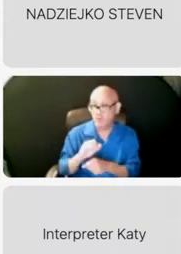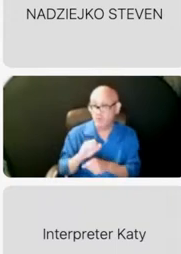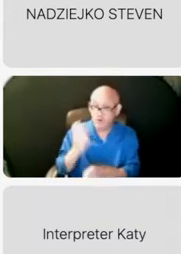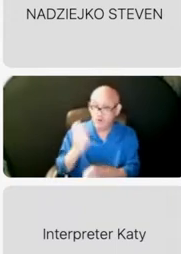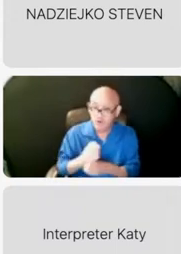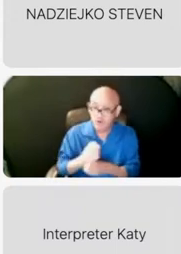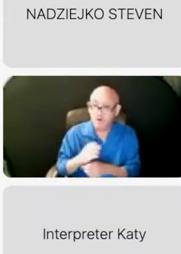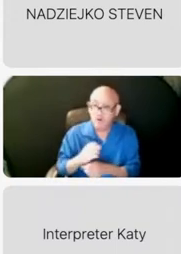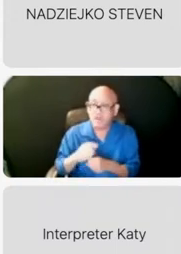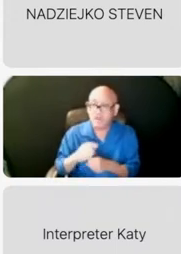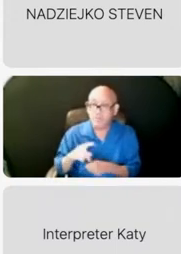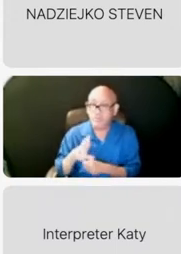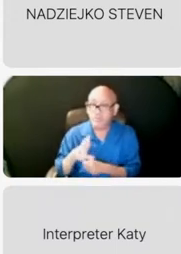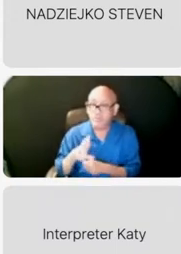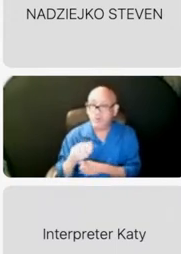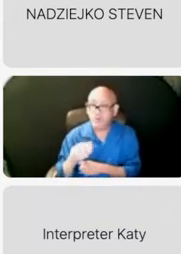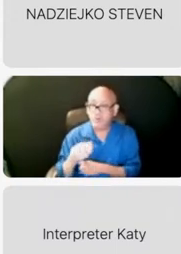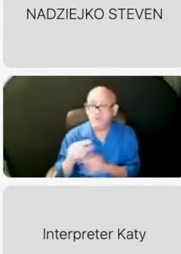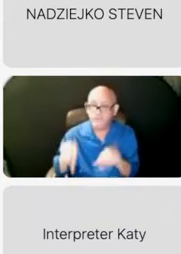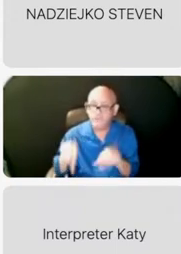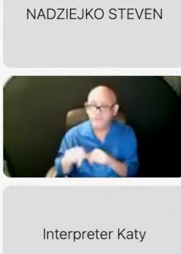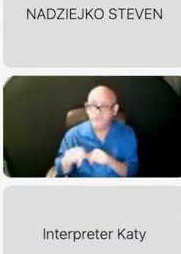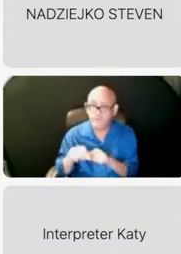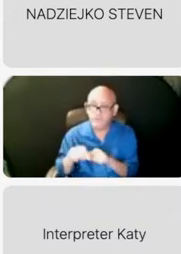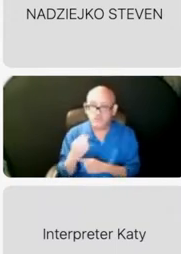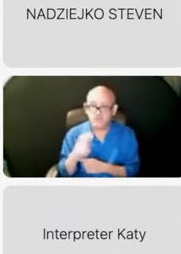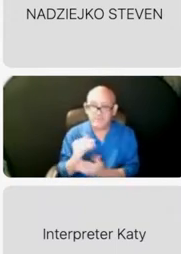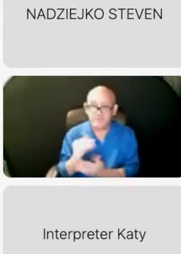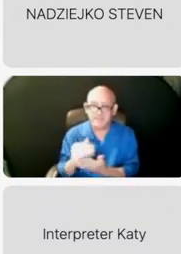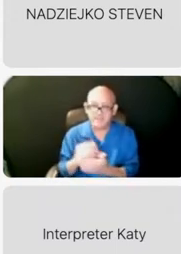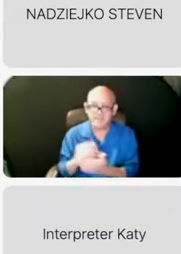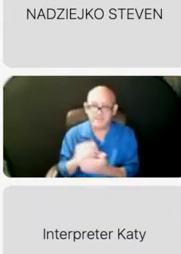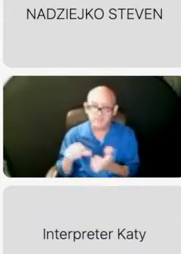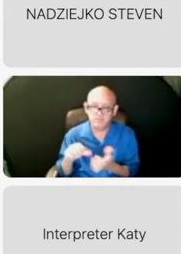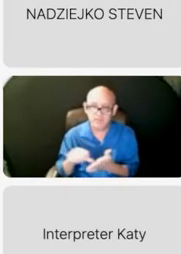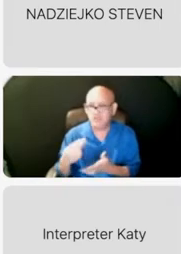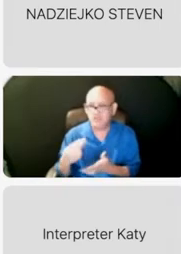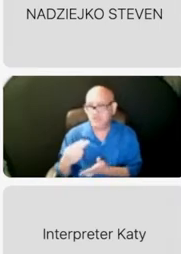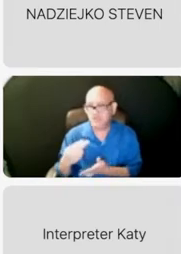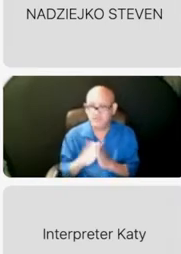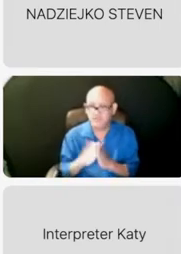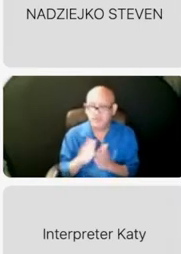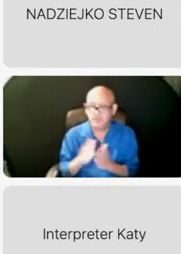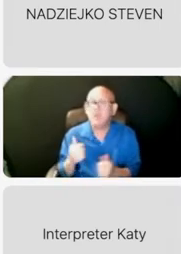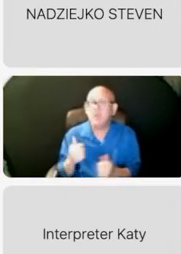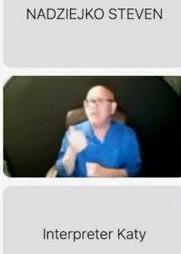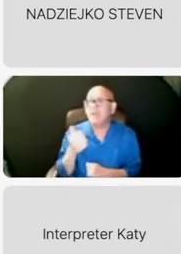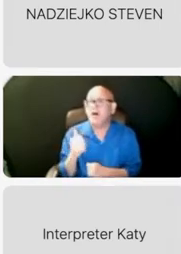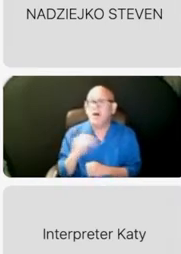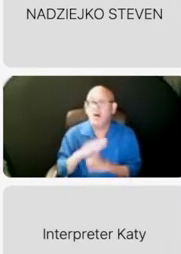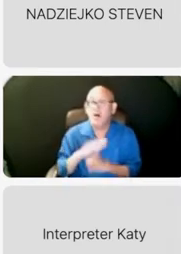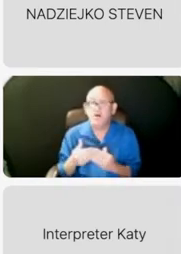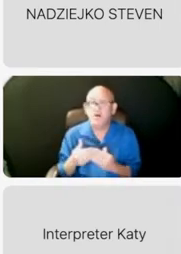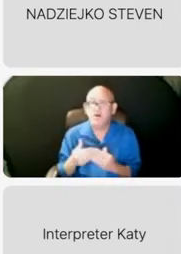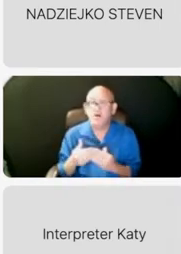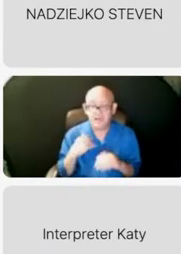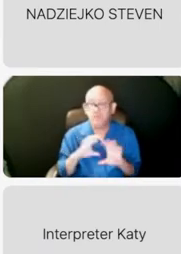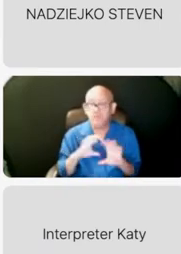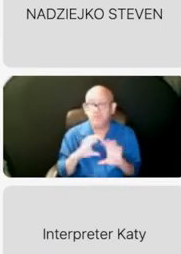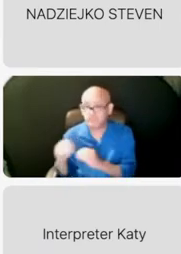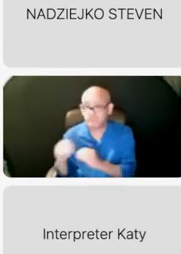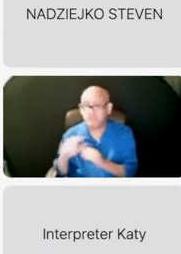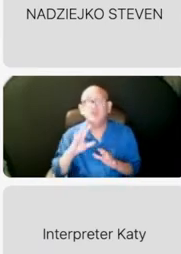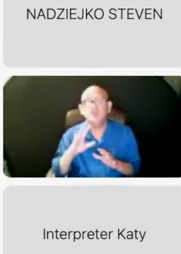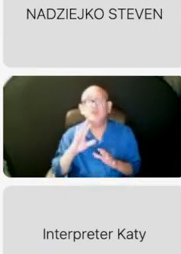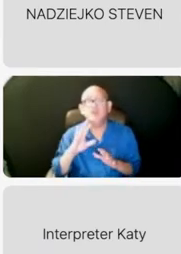form that is listed as the first page of the hr manual every short organization has their strengths weaknesses opportunities and threats